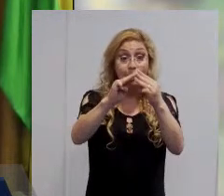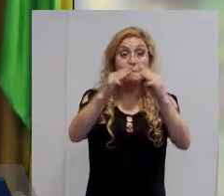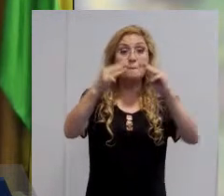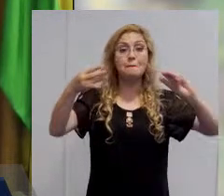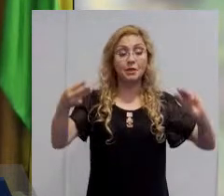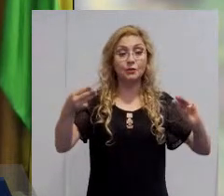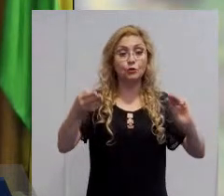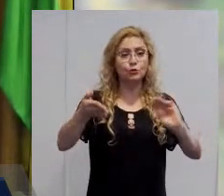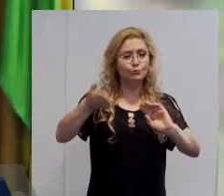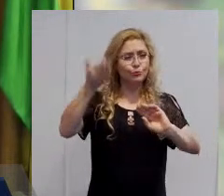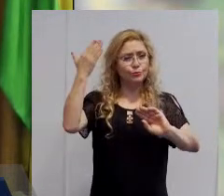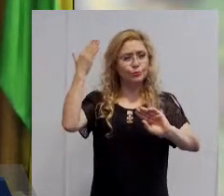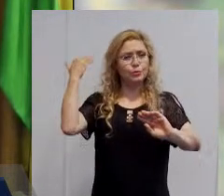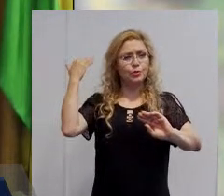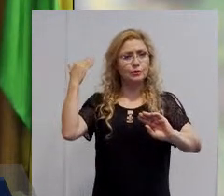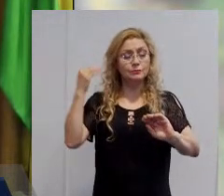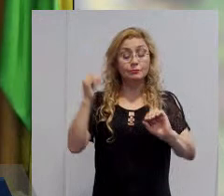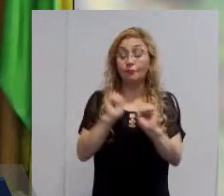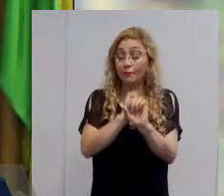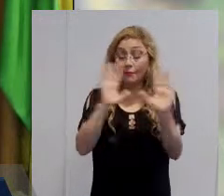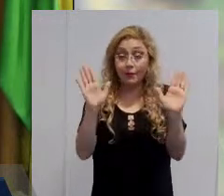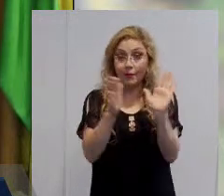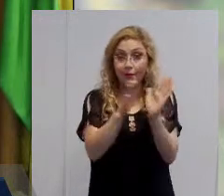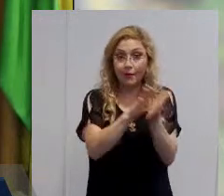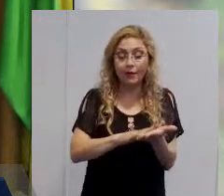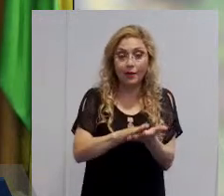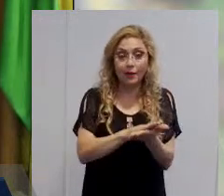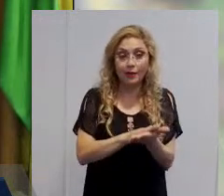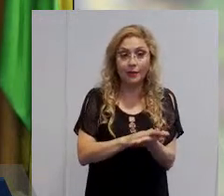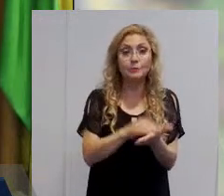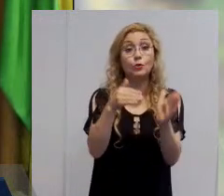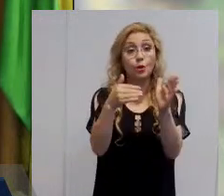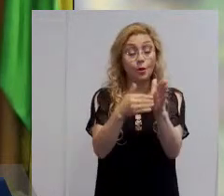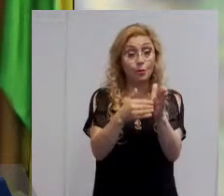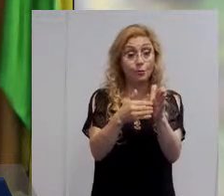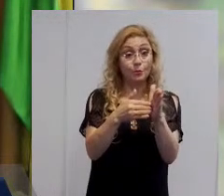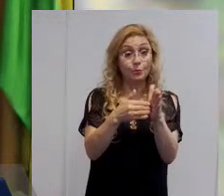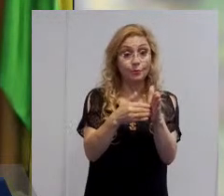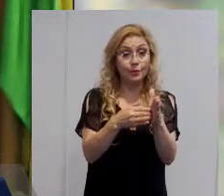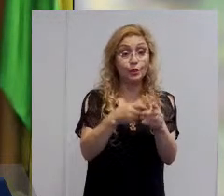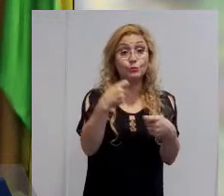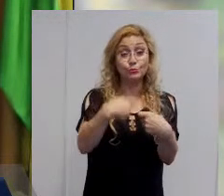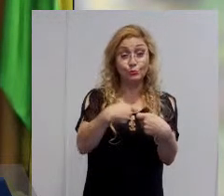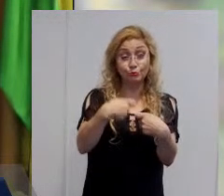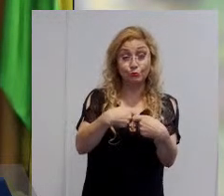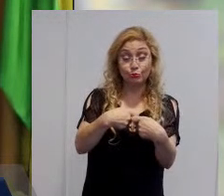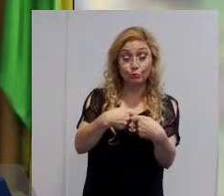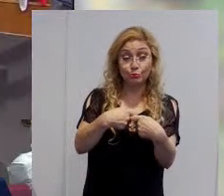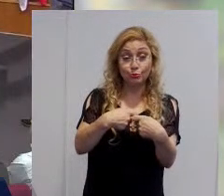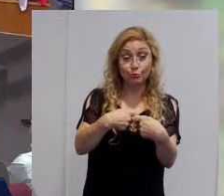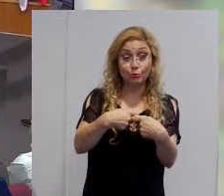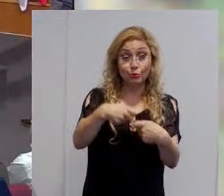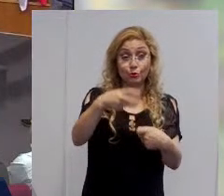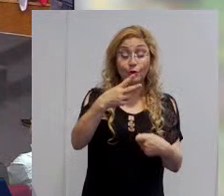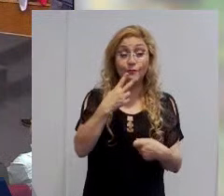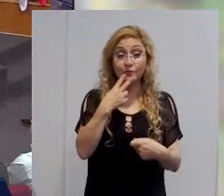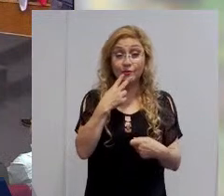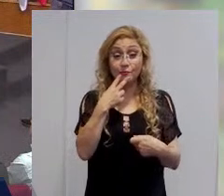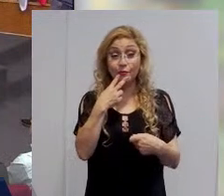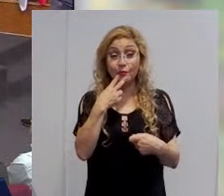own ancestral methods. A very clear example of this was how